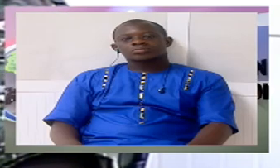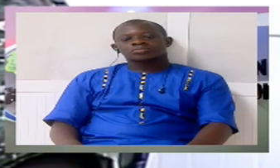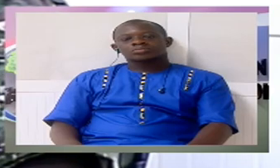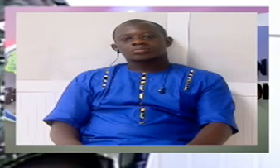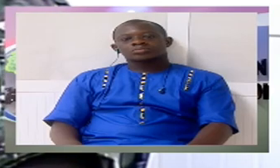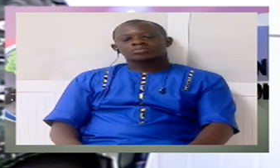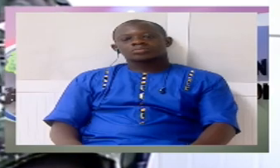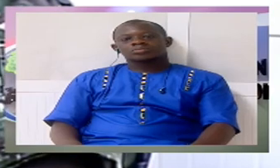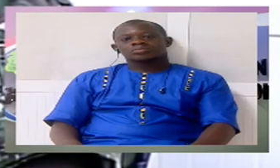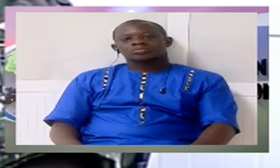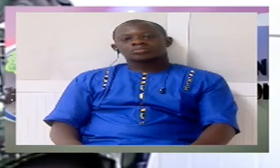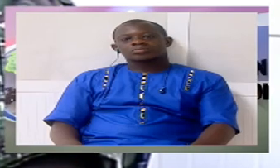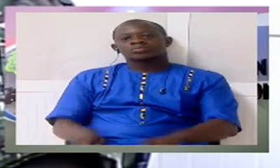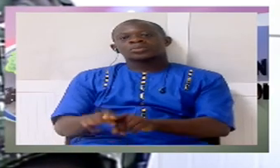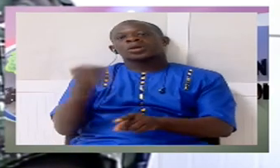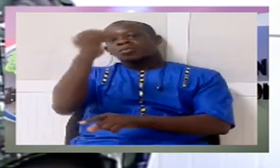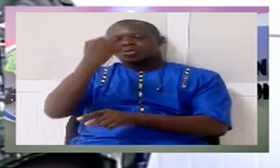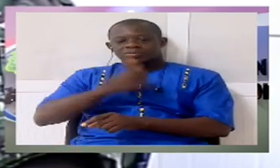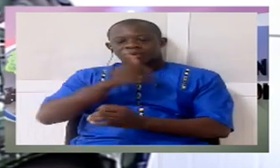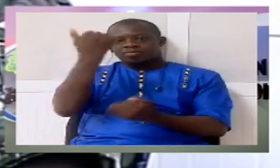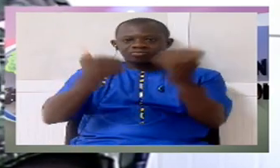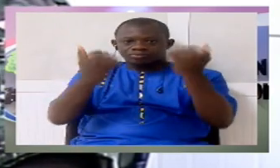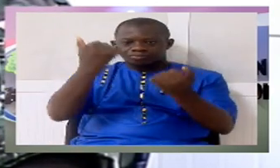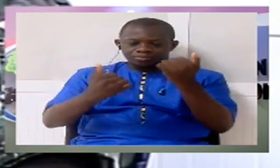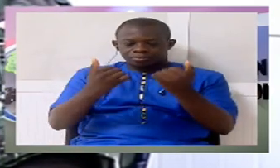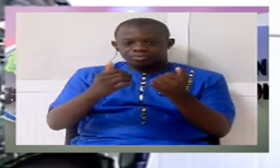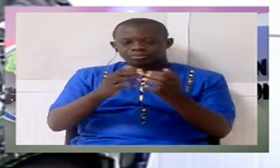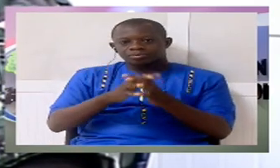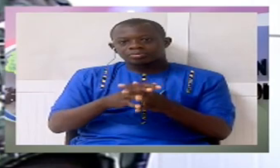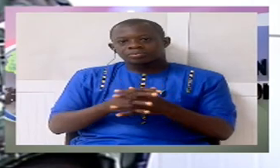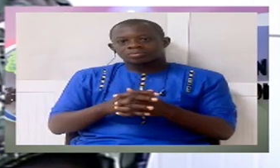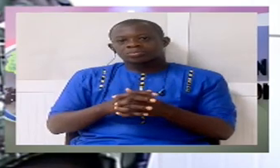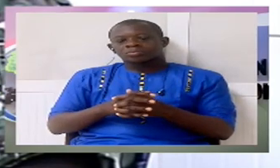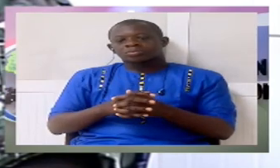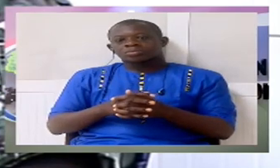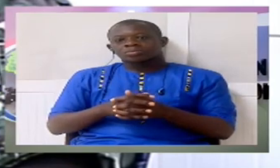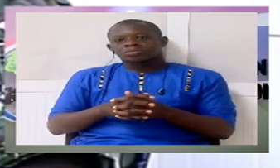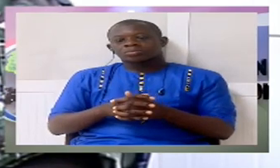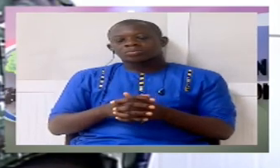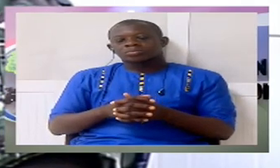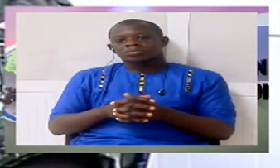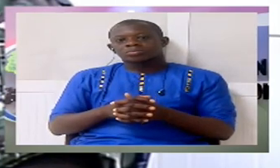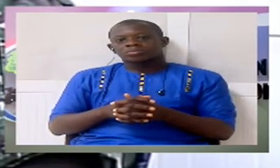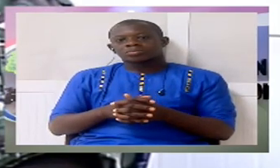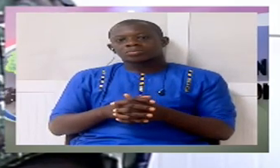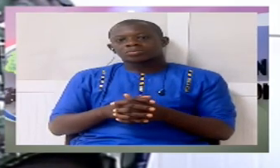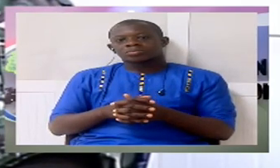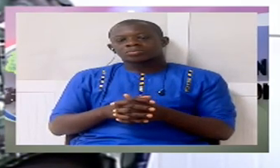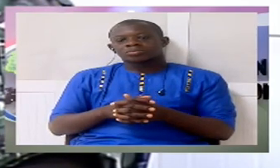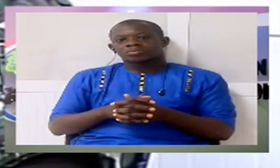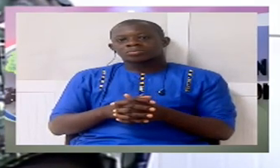man sama moto bi my vehicle to communication dañu guys subné mo dé